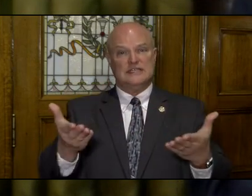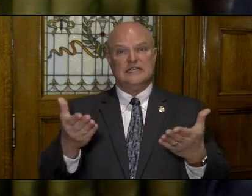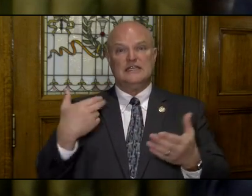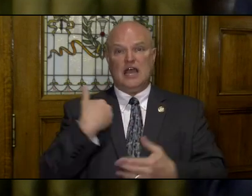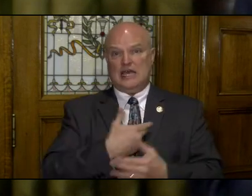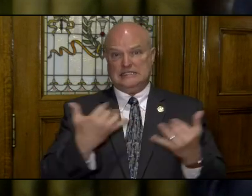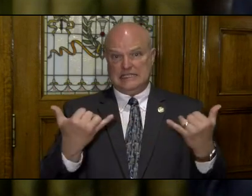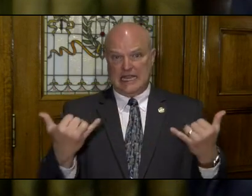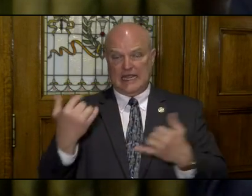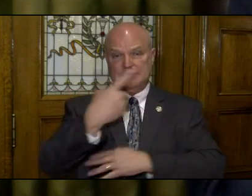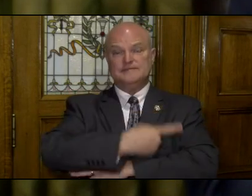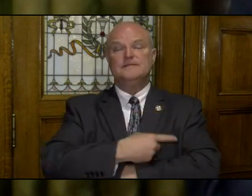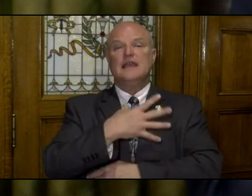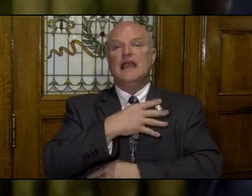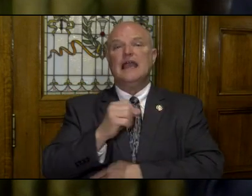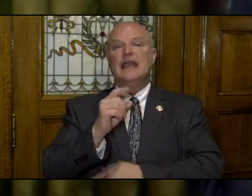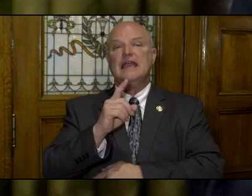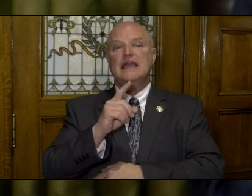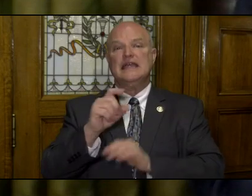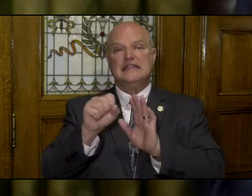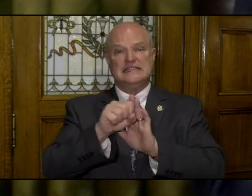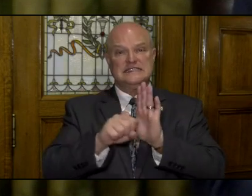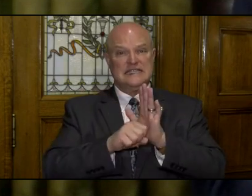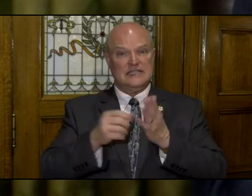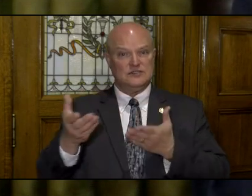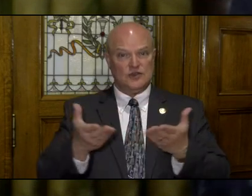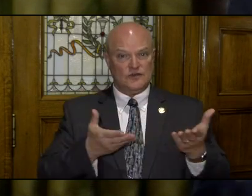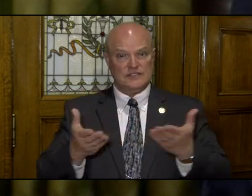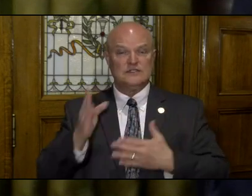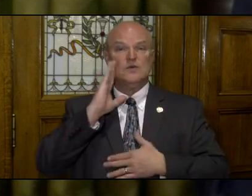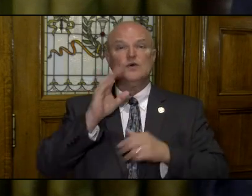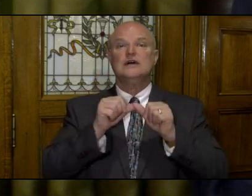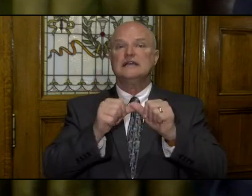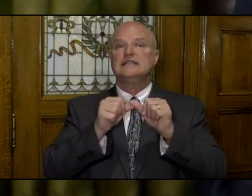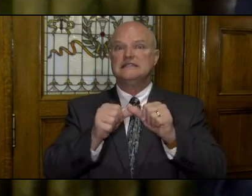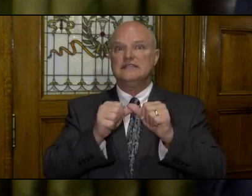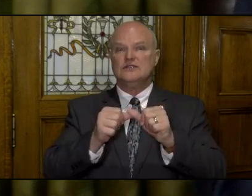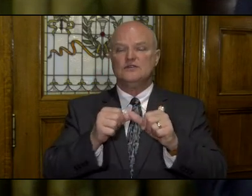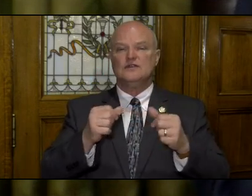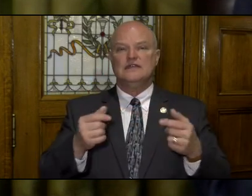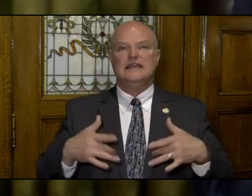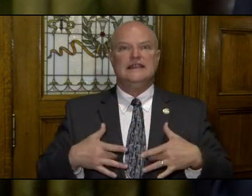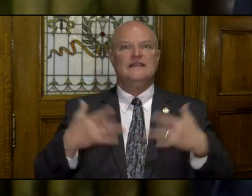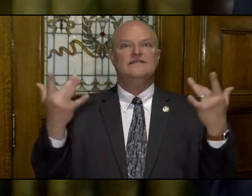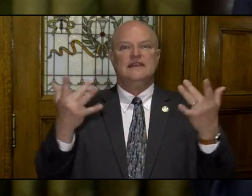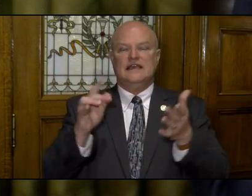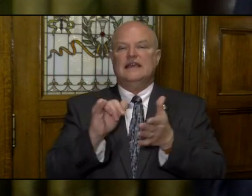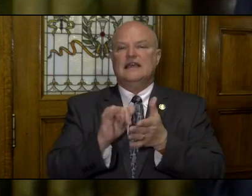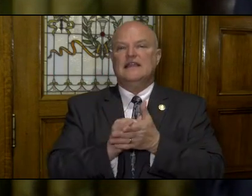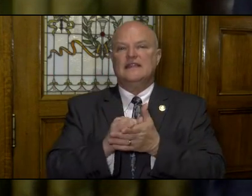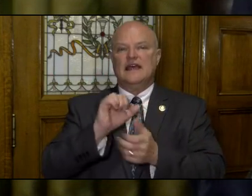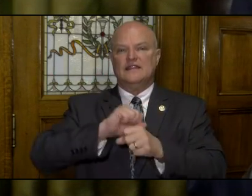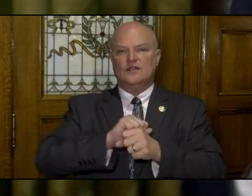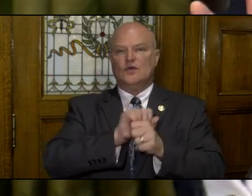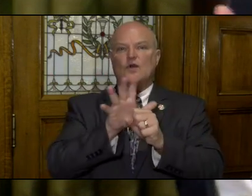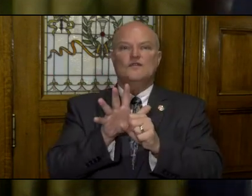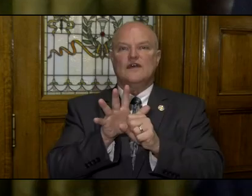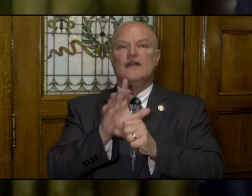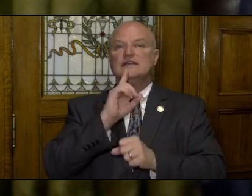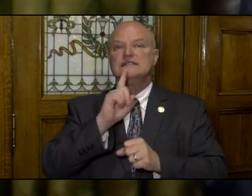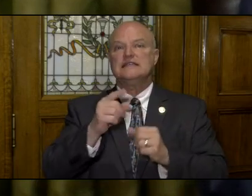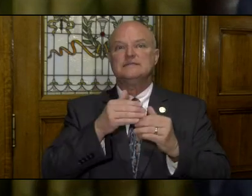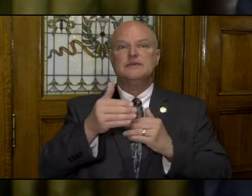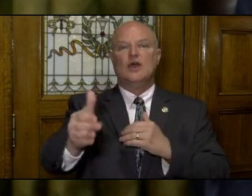to us today, and essential state services will continue in the event that the coronavirus